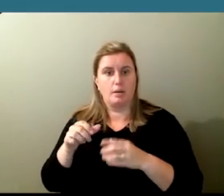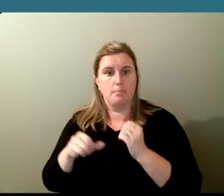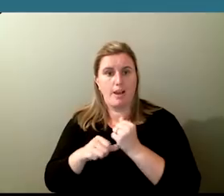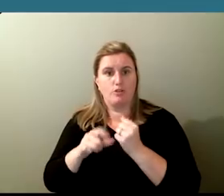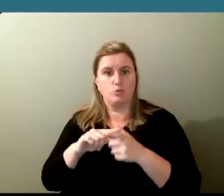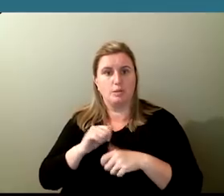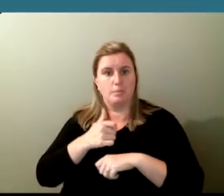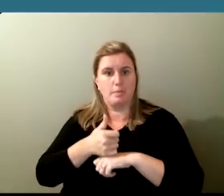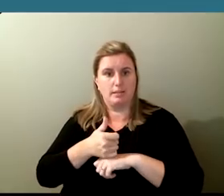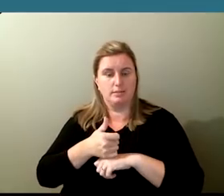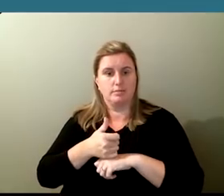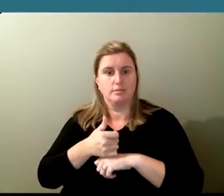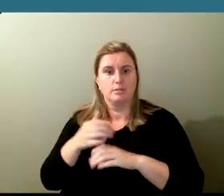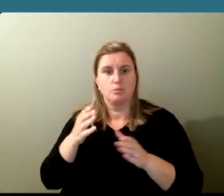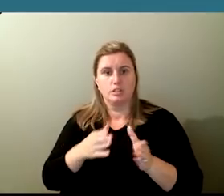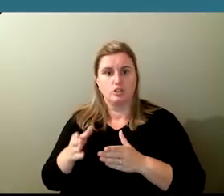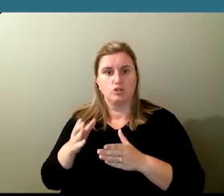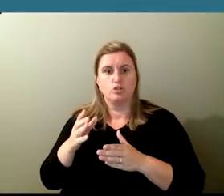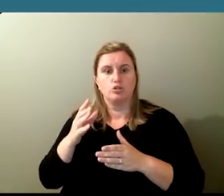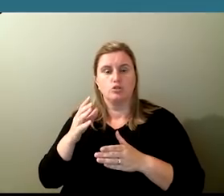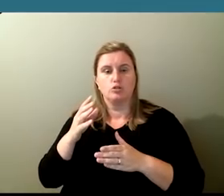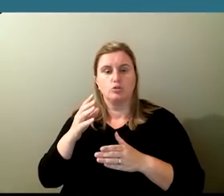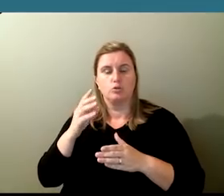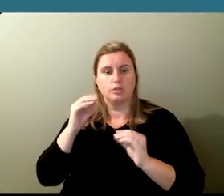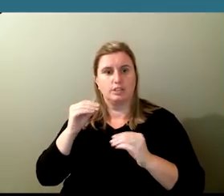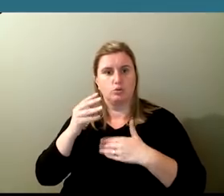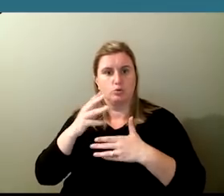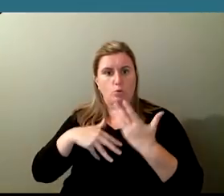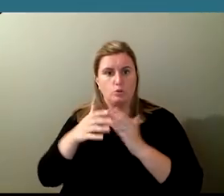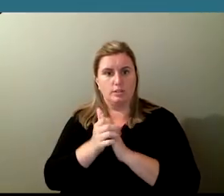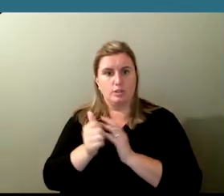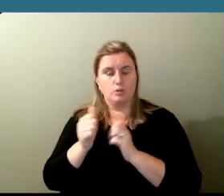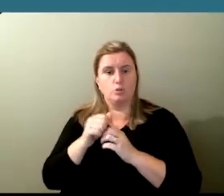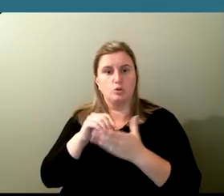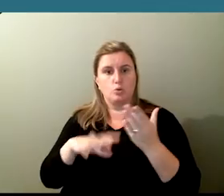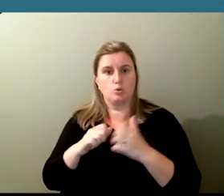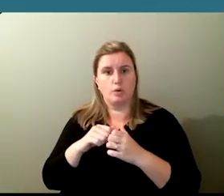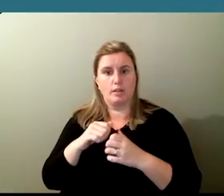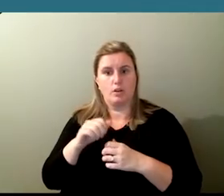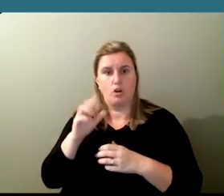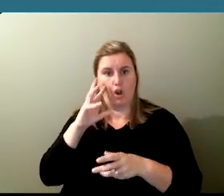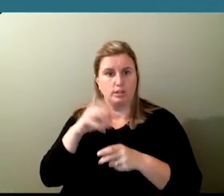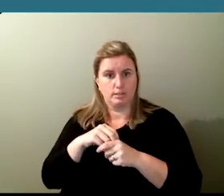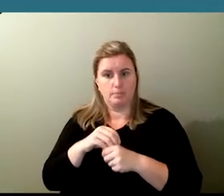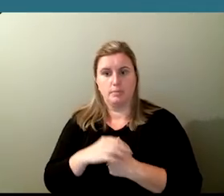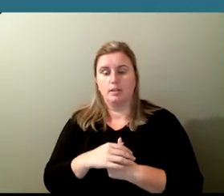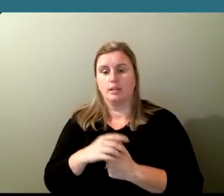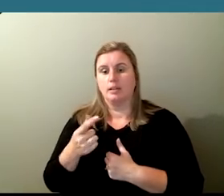implement procedures to teach social skills for students with autism. Gilligan and colleagues